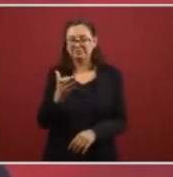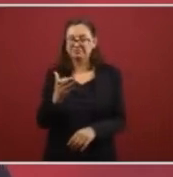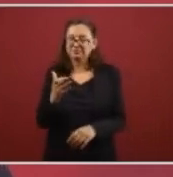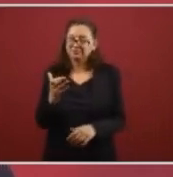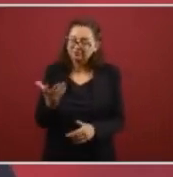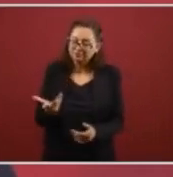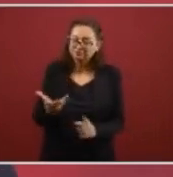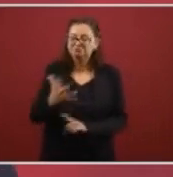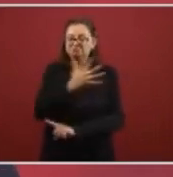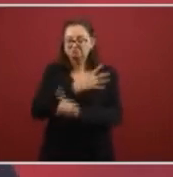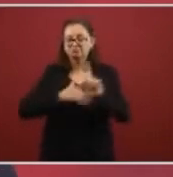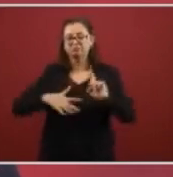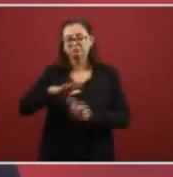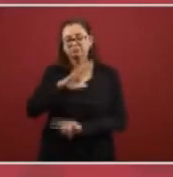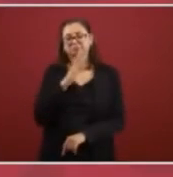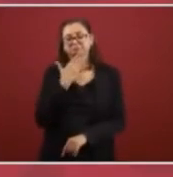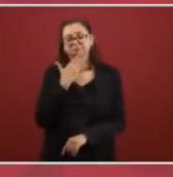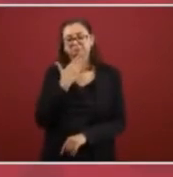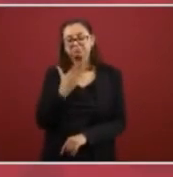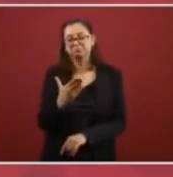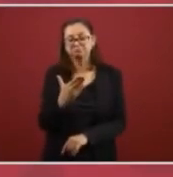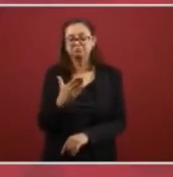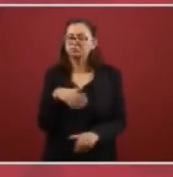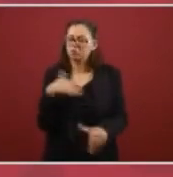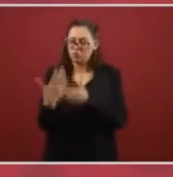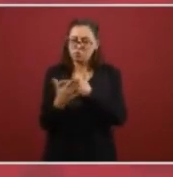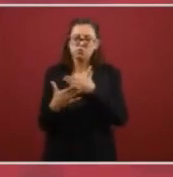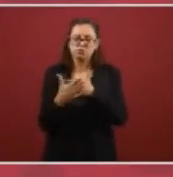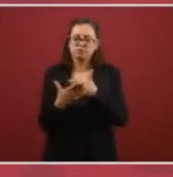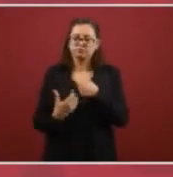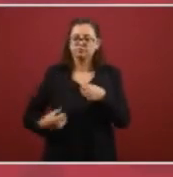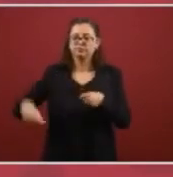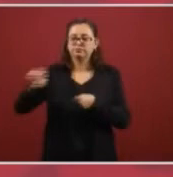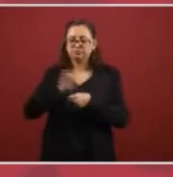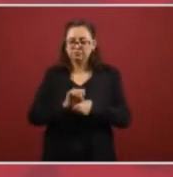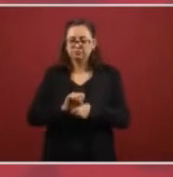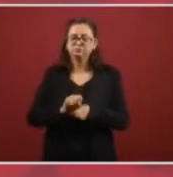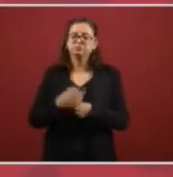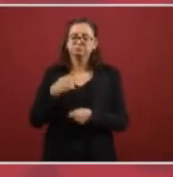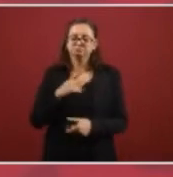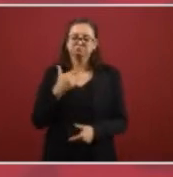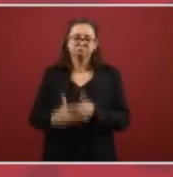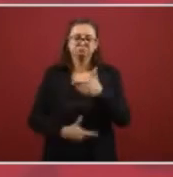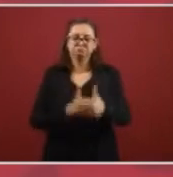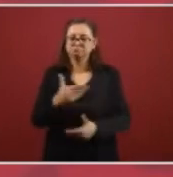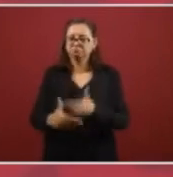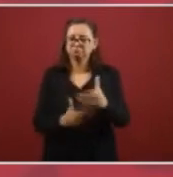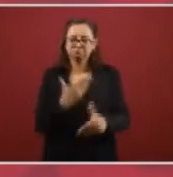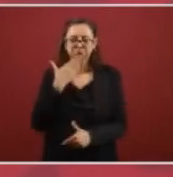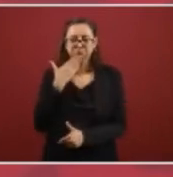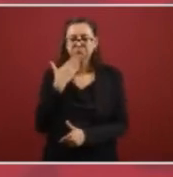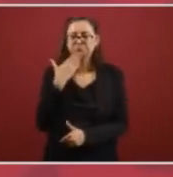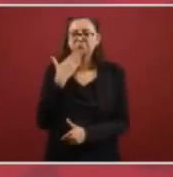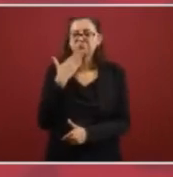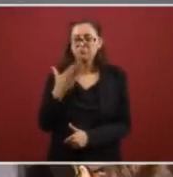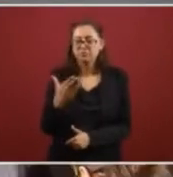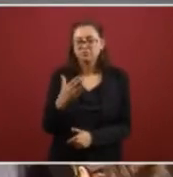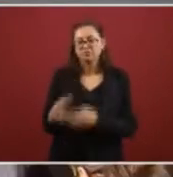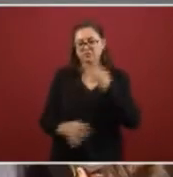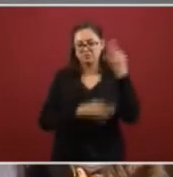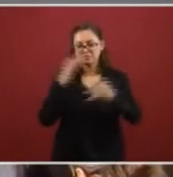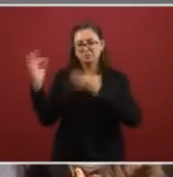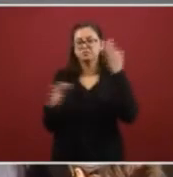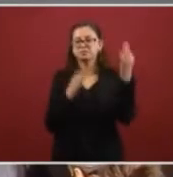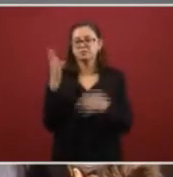because it seems to have a very good ambience, but we'll still handle it by next week. But it's going very well.